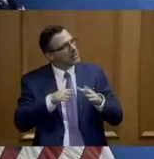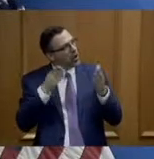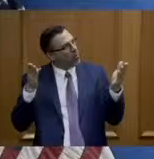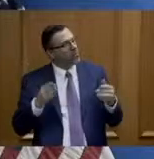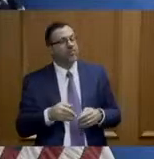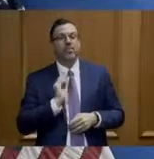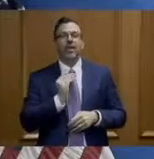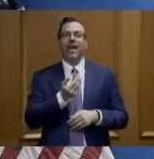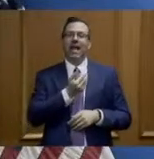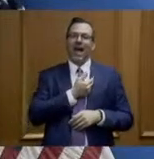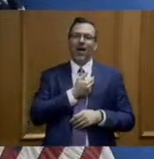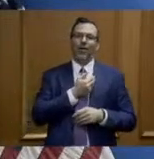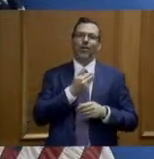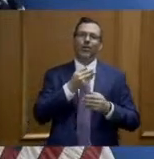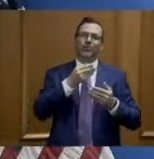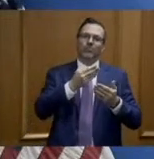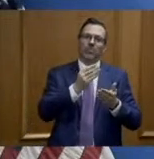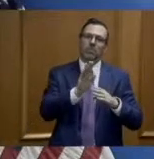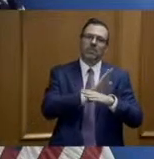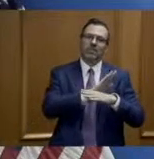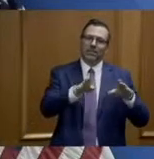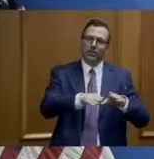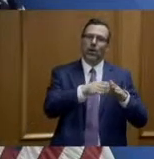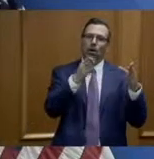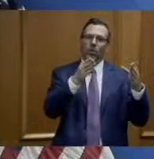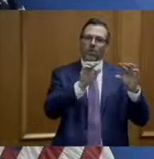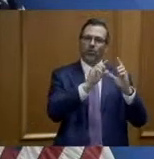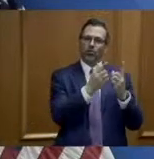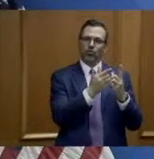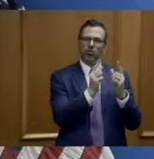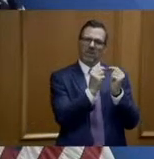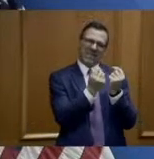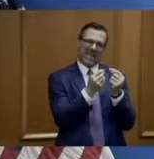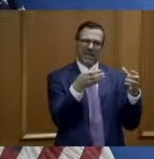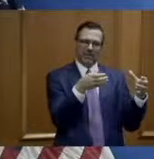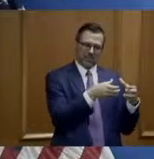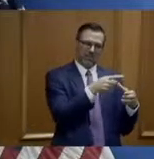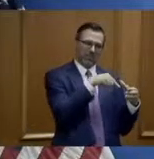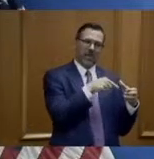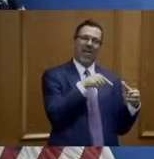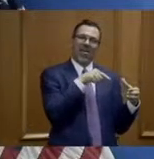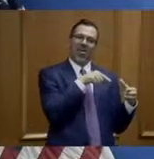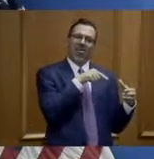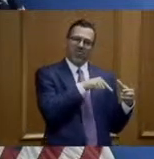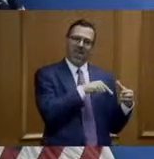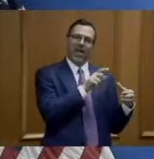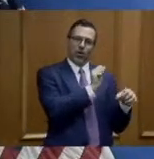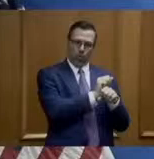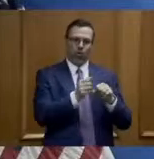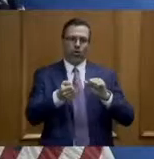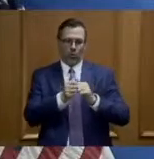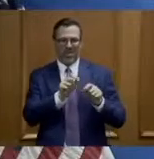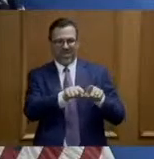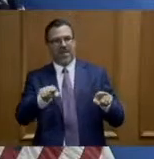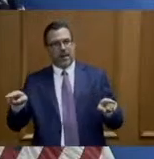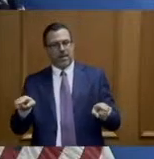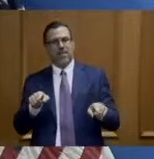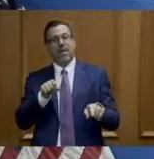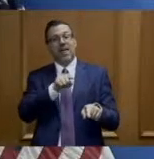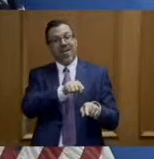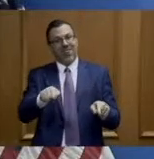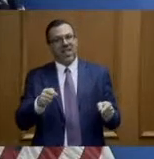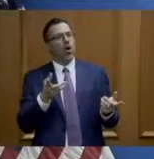has worked with industry groups that are representing those businesses. They want guidance, they want guidelines, they